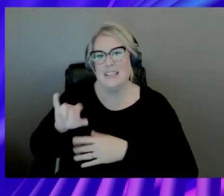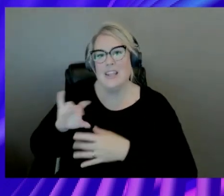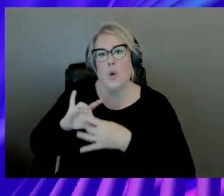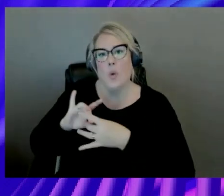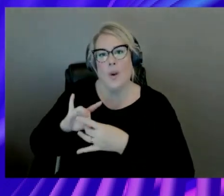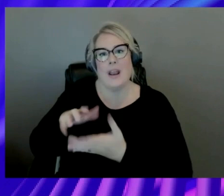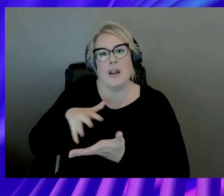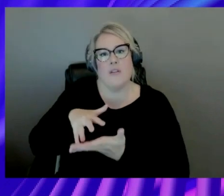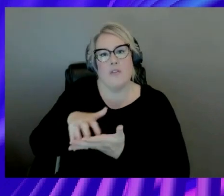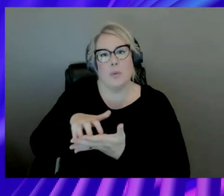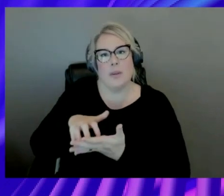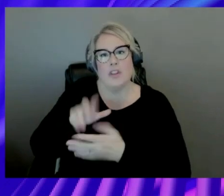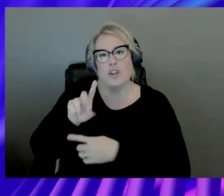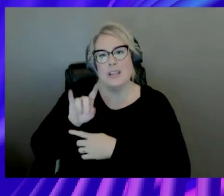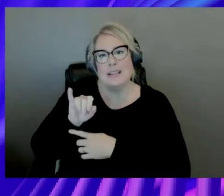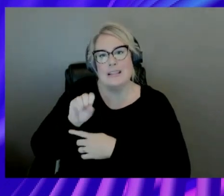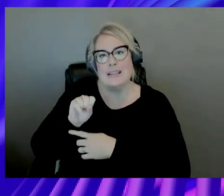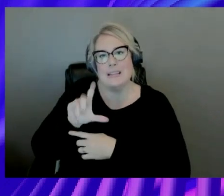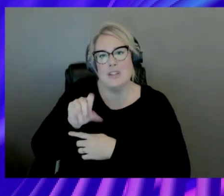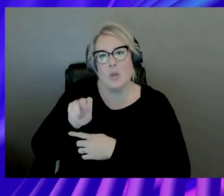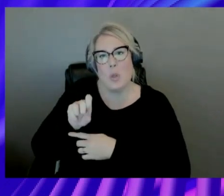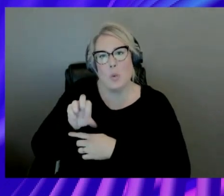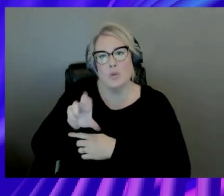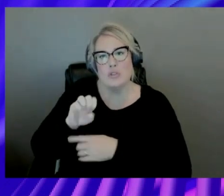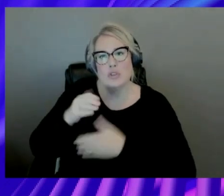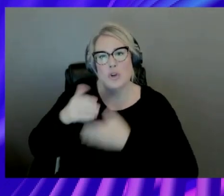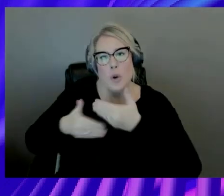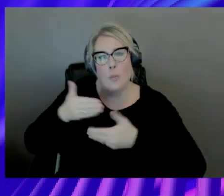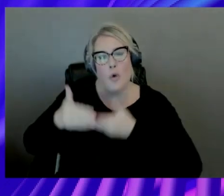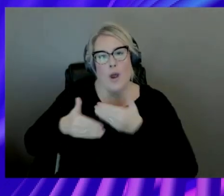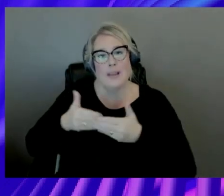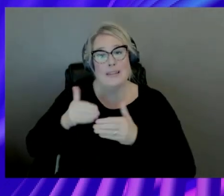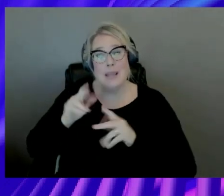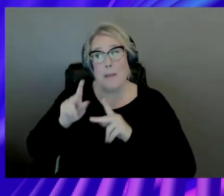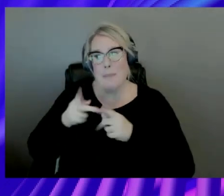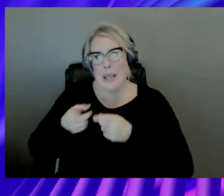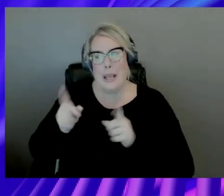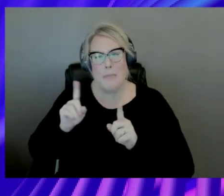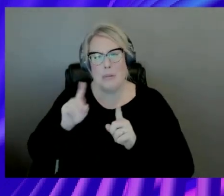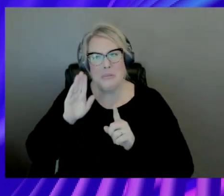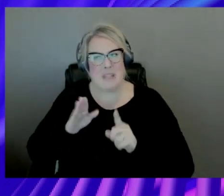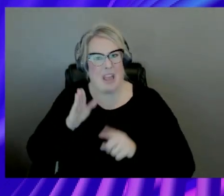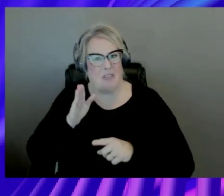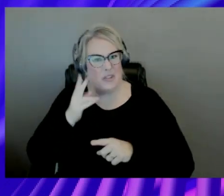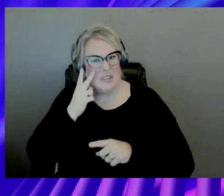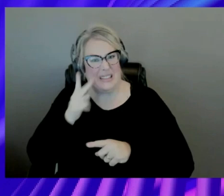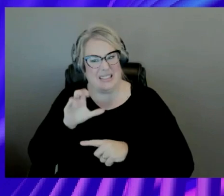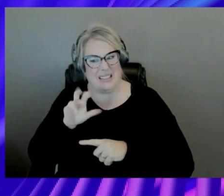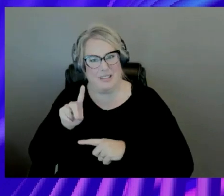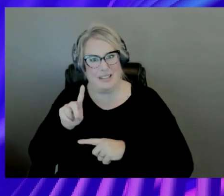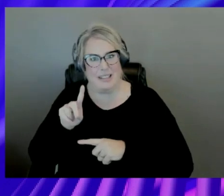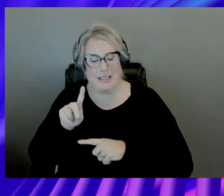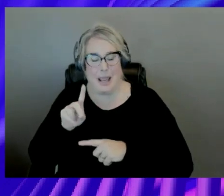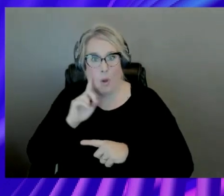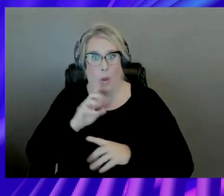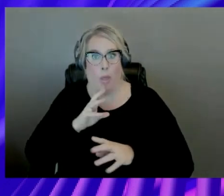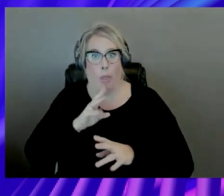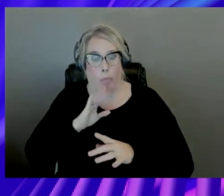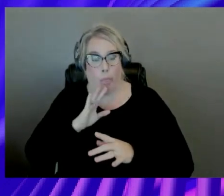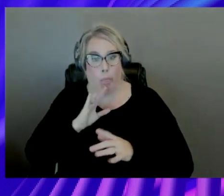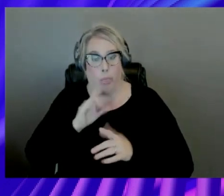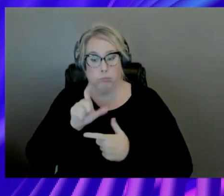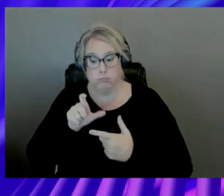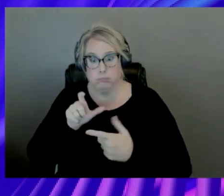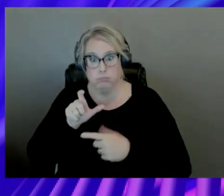Disclosure process. A lot of people might not know what that phrase is because that is a huge mouthful to talk about. But